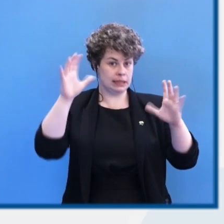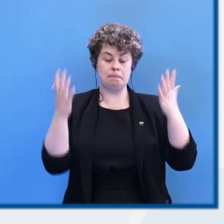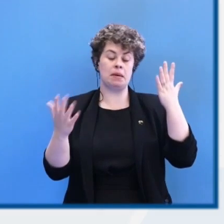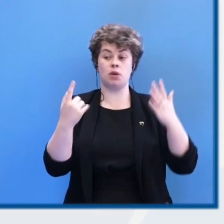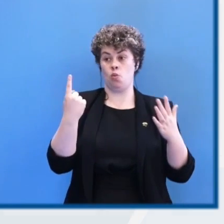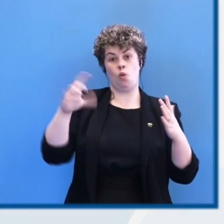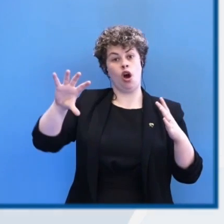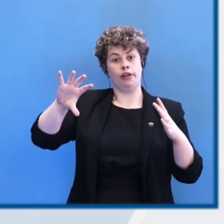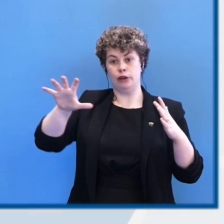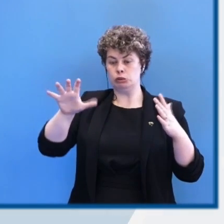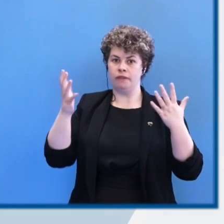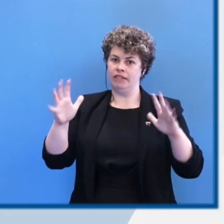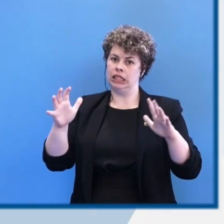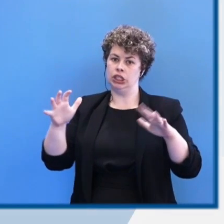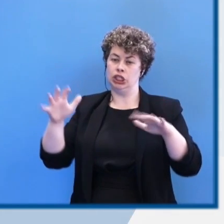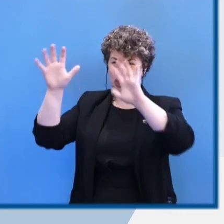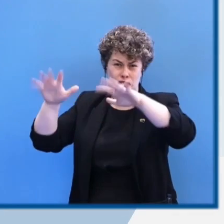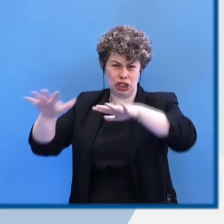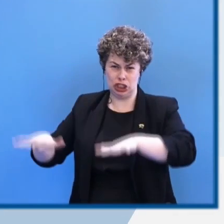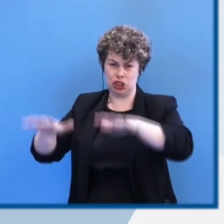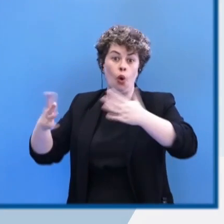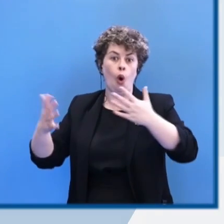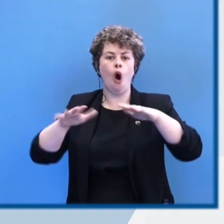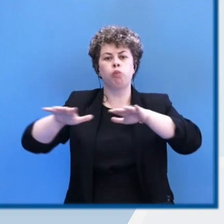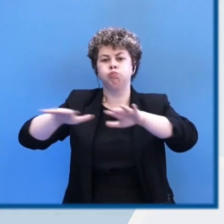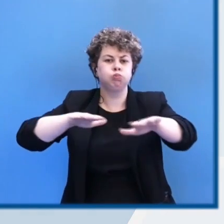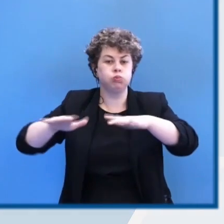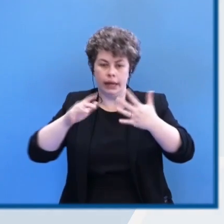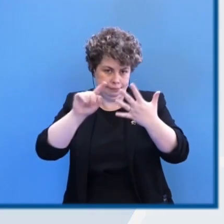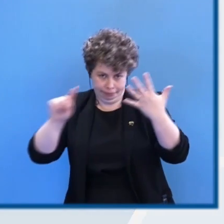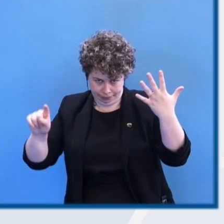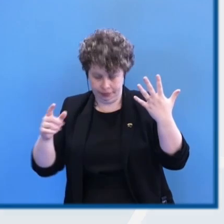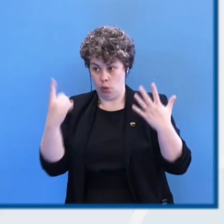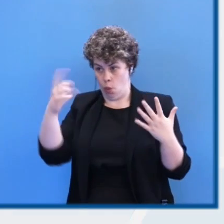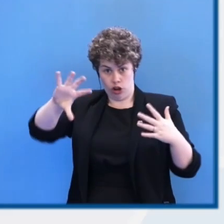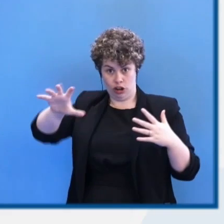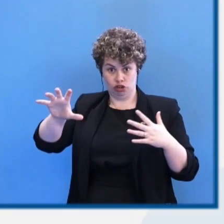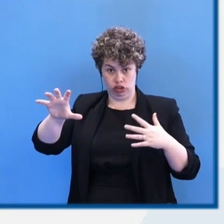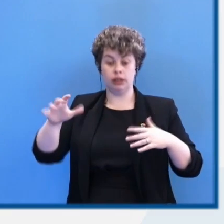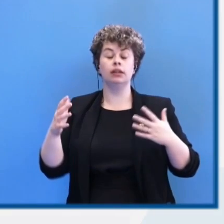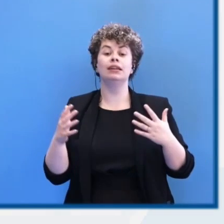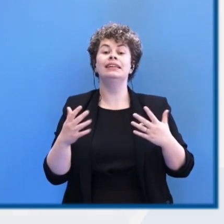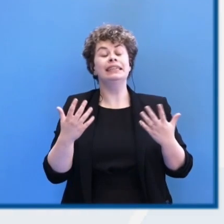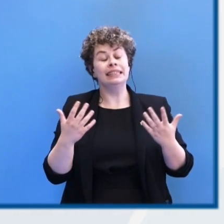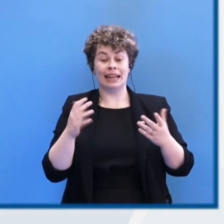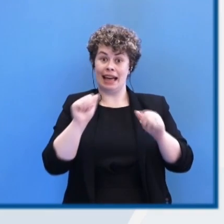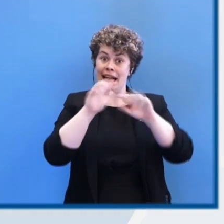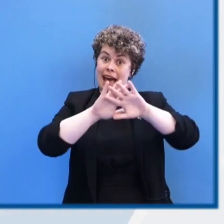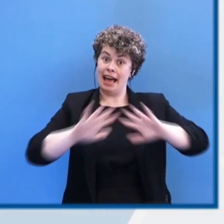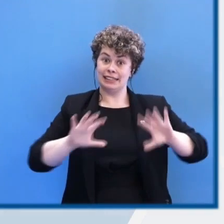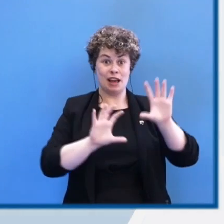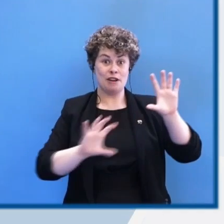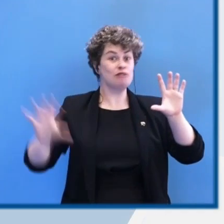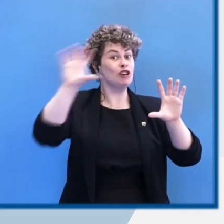has been affected by disaster, even if all the ASEAN, the members of the ASEAN countries would like to help